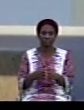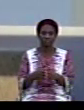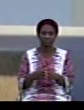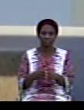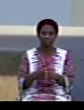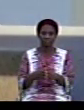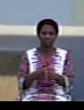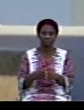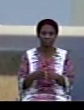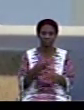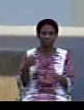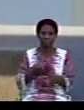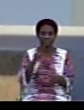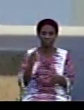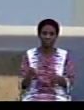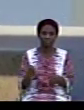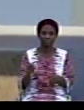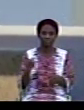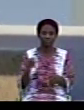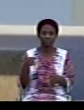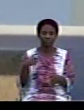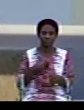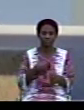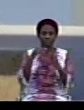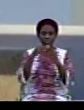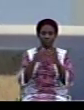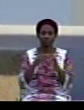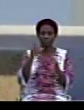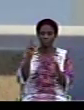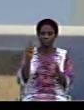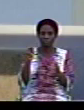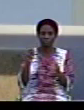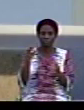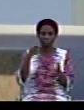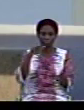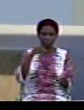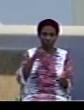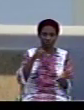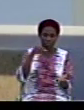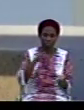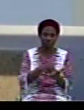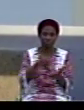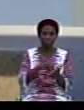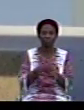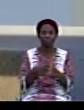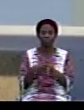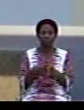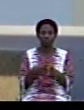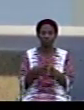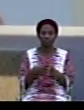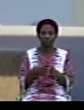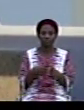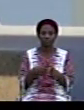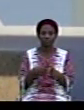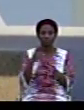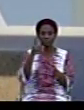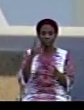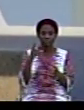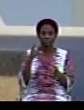and we listed them. One of the two for churches to pay that